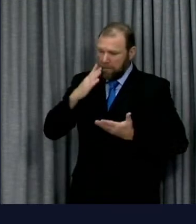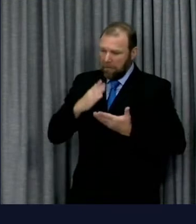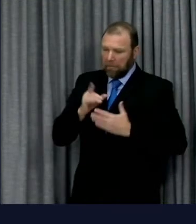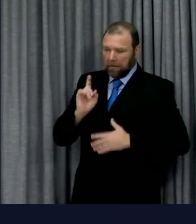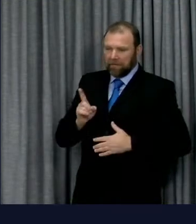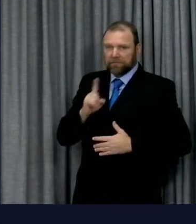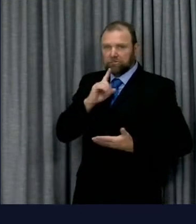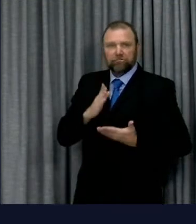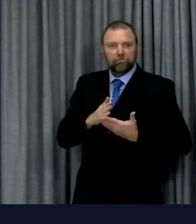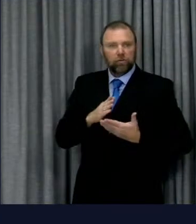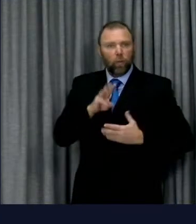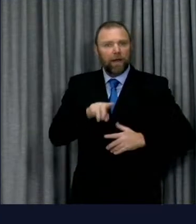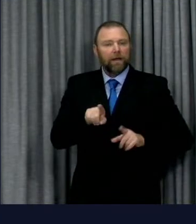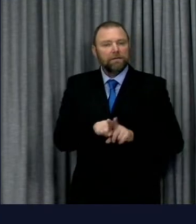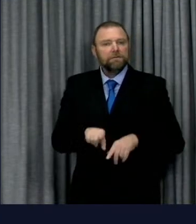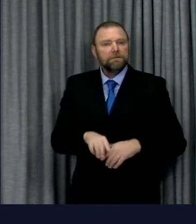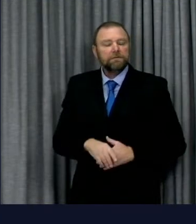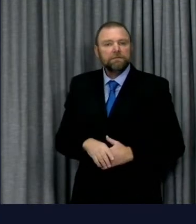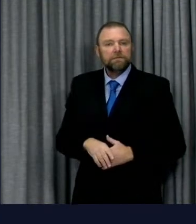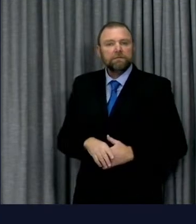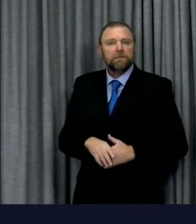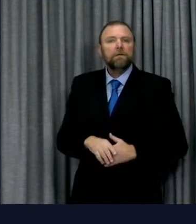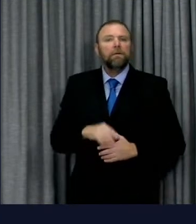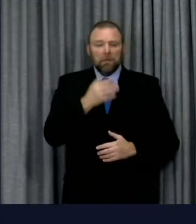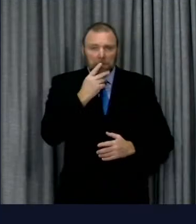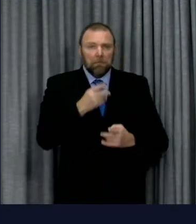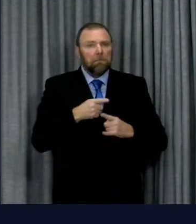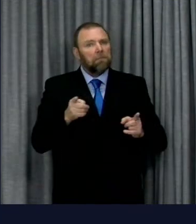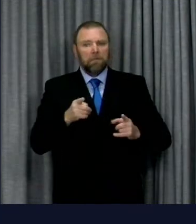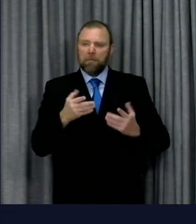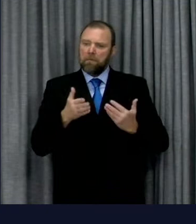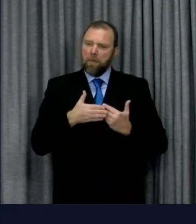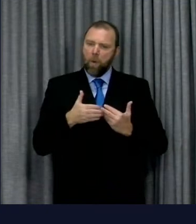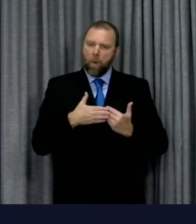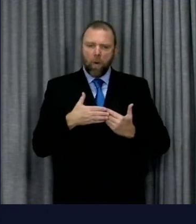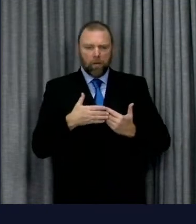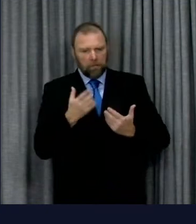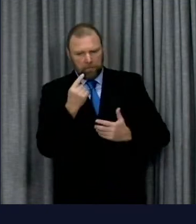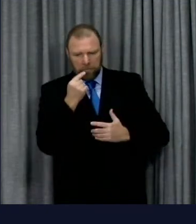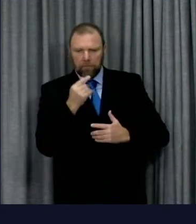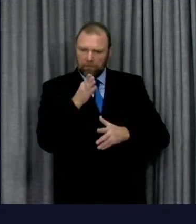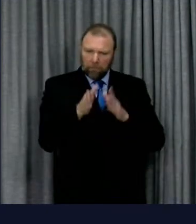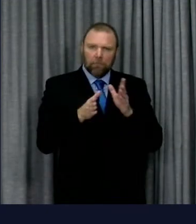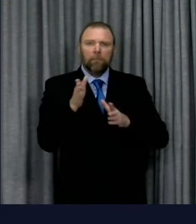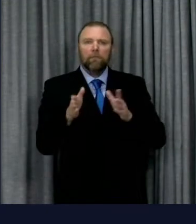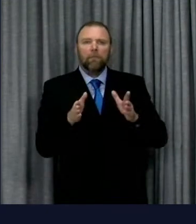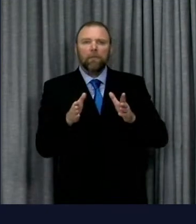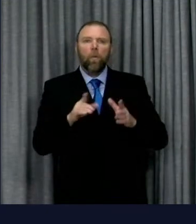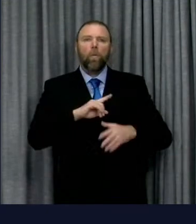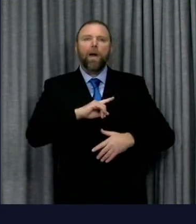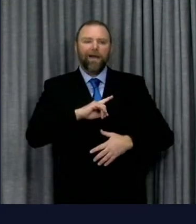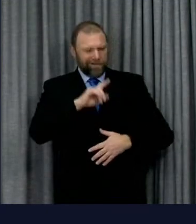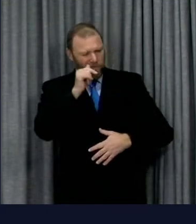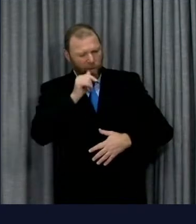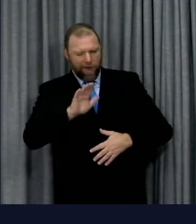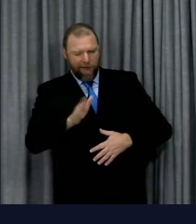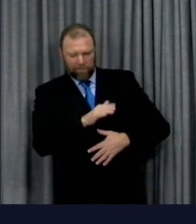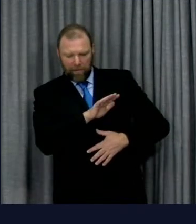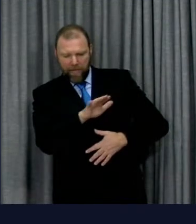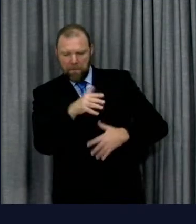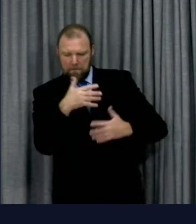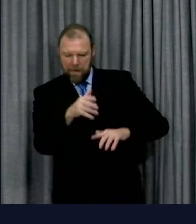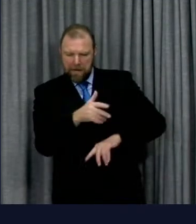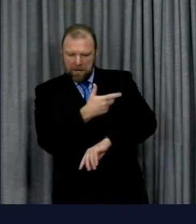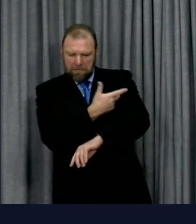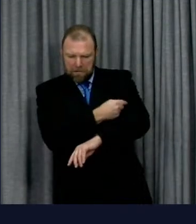in Wales as well. People are more likely to go to places where they know that everybody else there will have